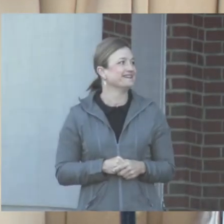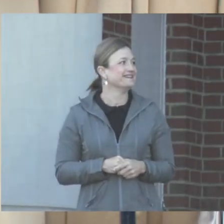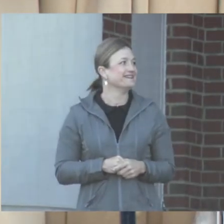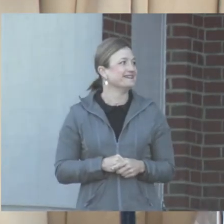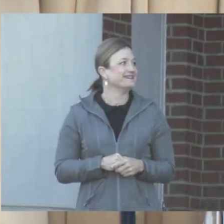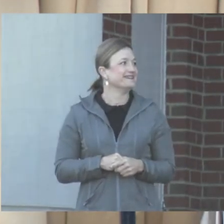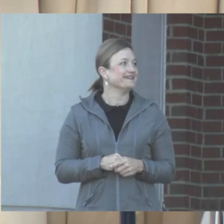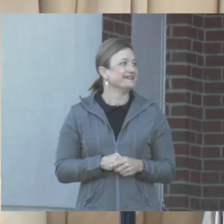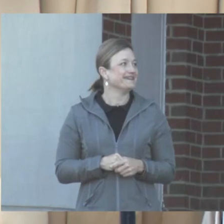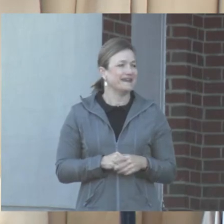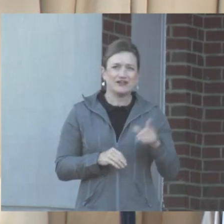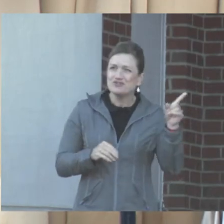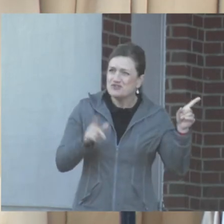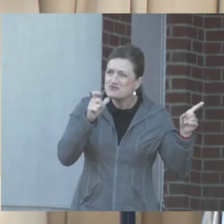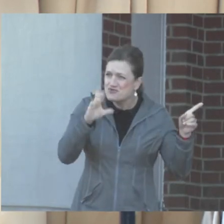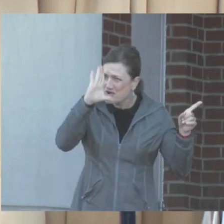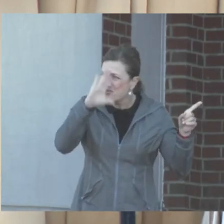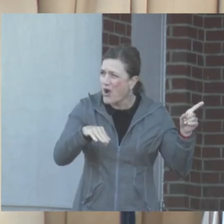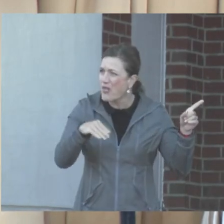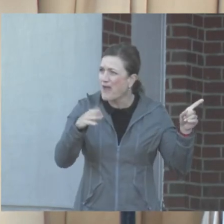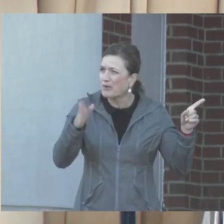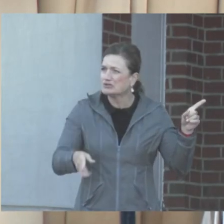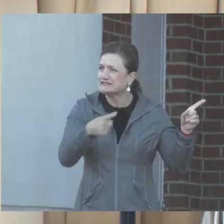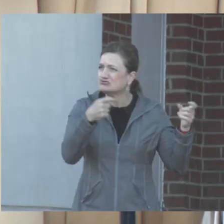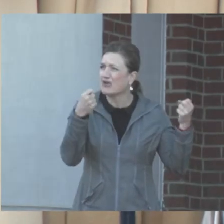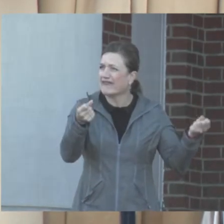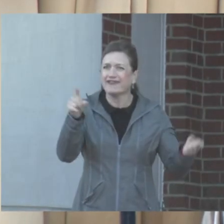Not only, does anybody know that blue car?